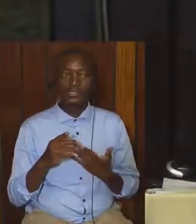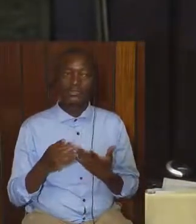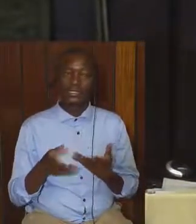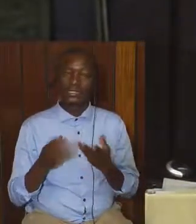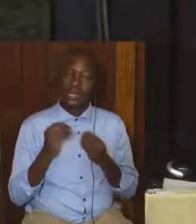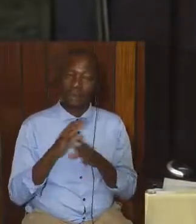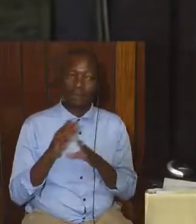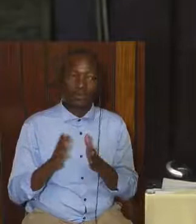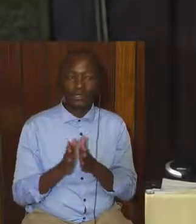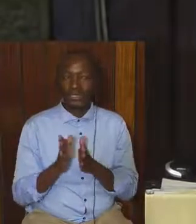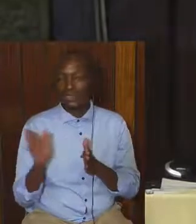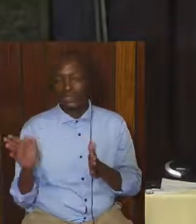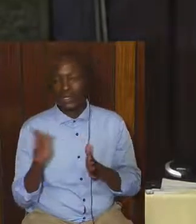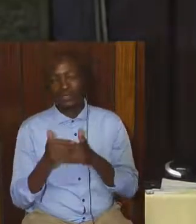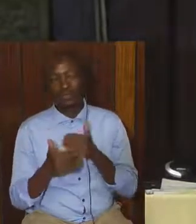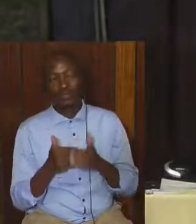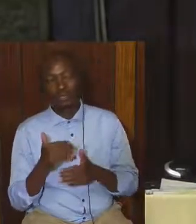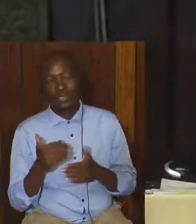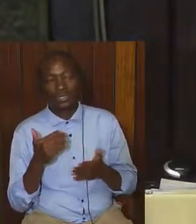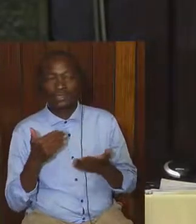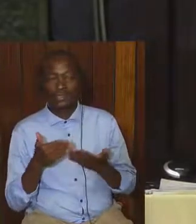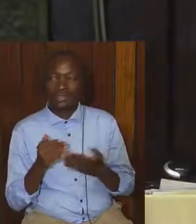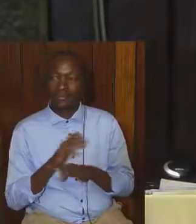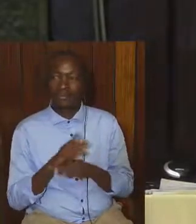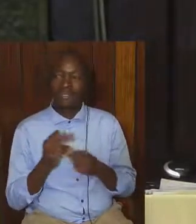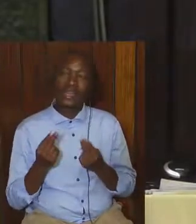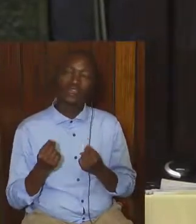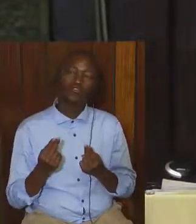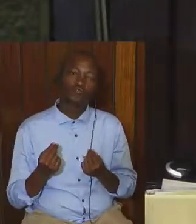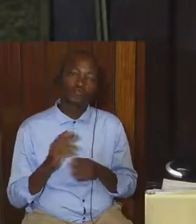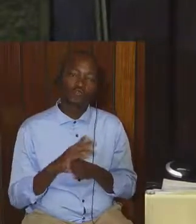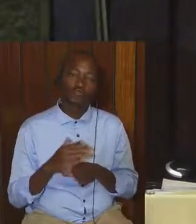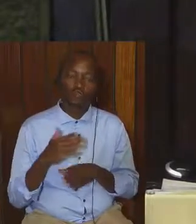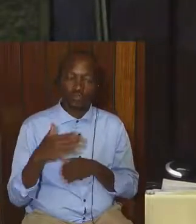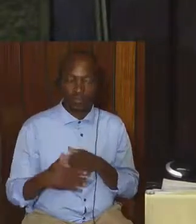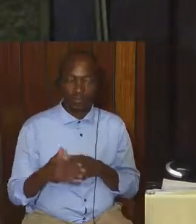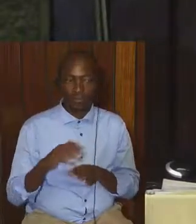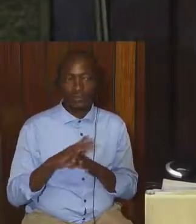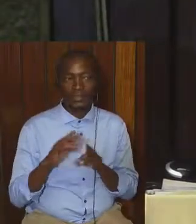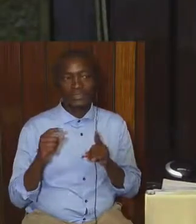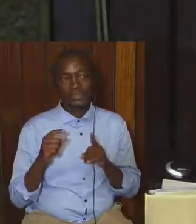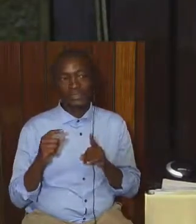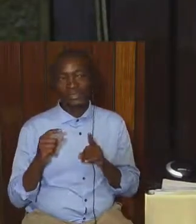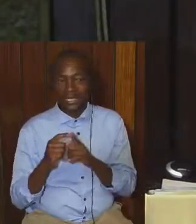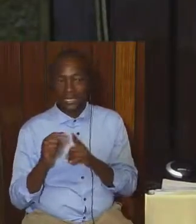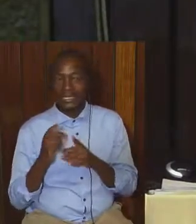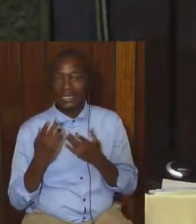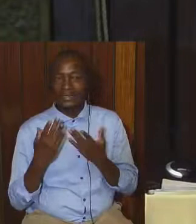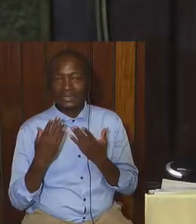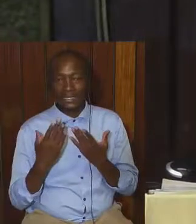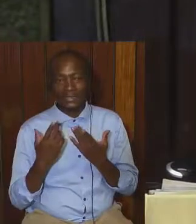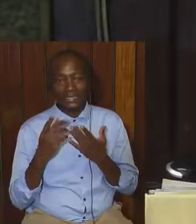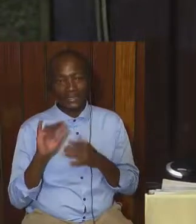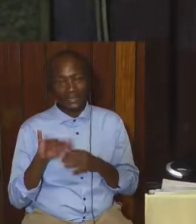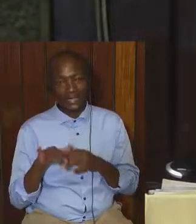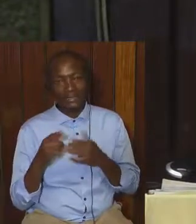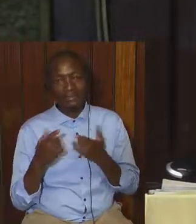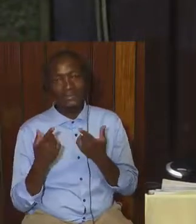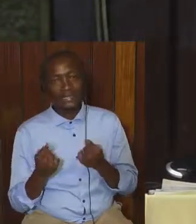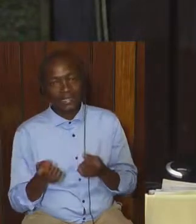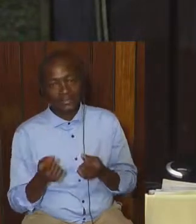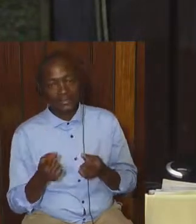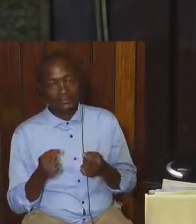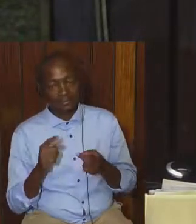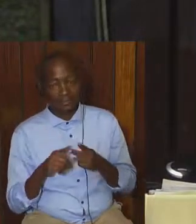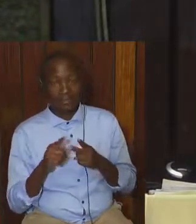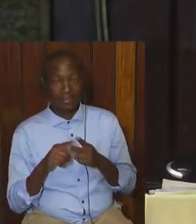deviation process so that they could be a new completion date. Has that been done? And it is true,